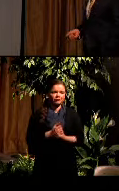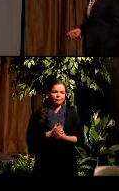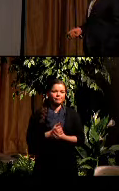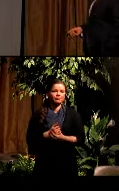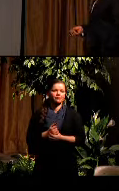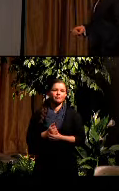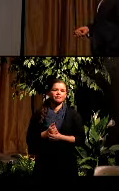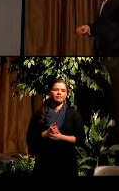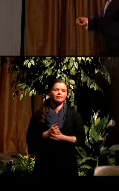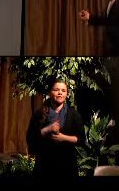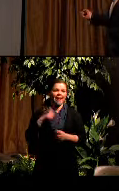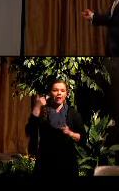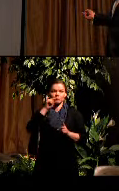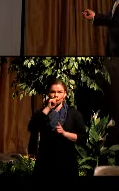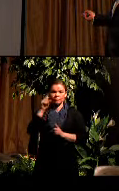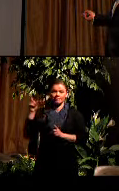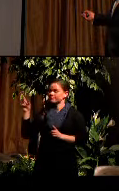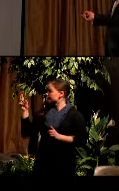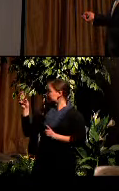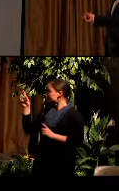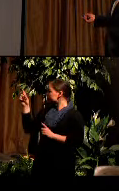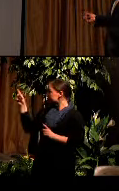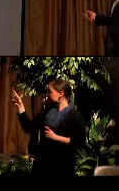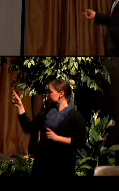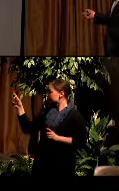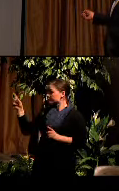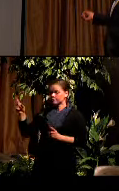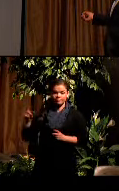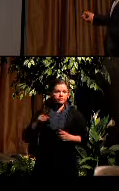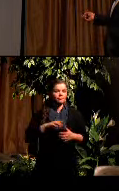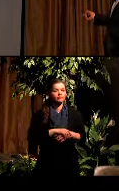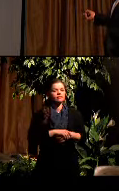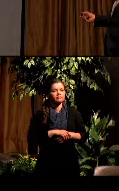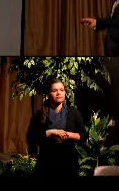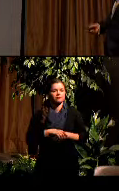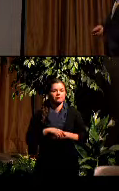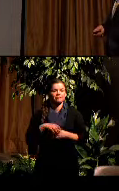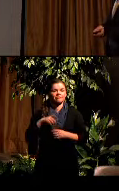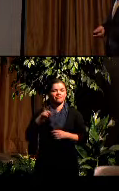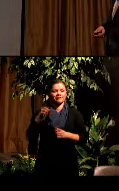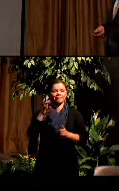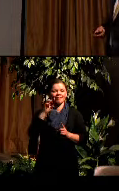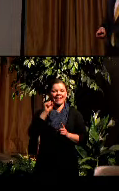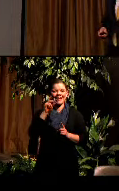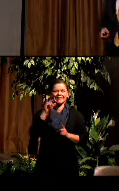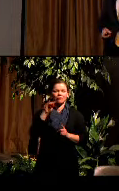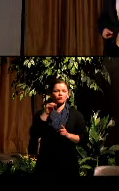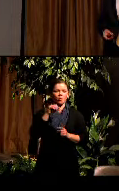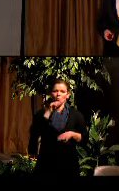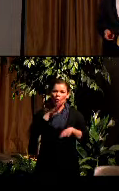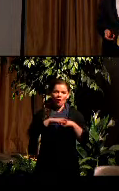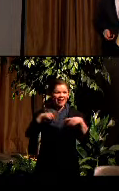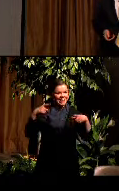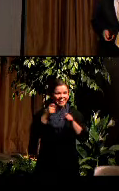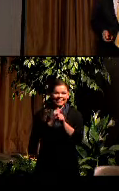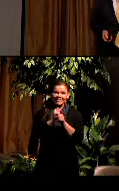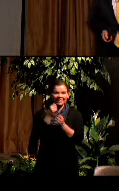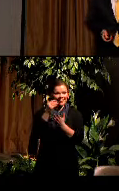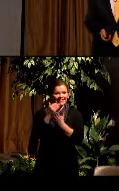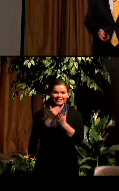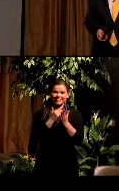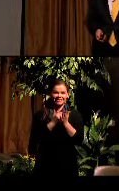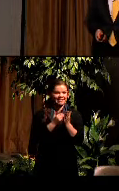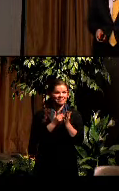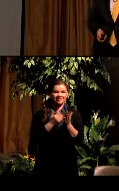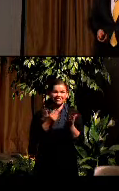shorebird, not on the endangered species yet, endangered species list yet, but the last known bird here was seen in